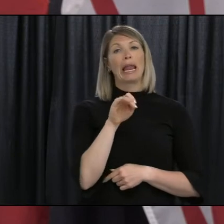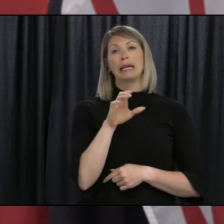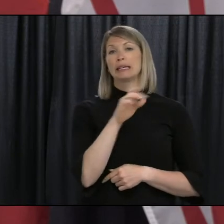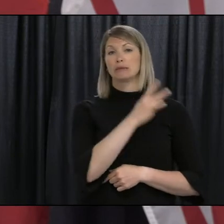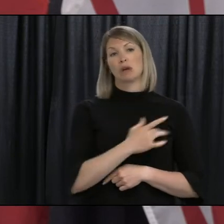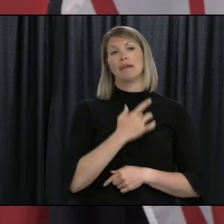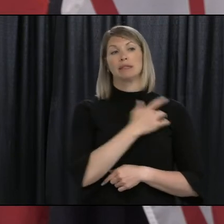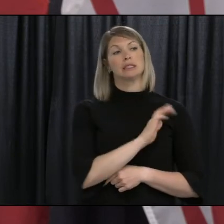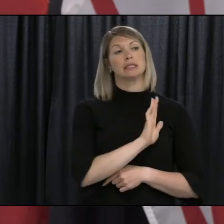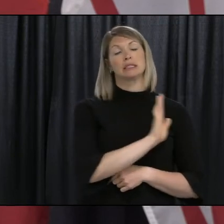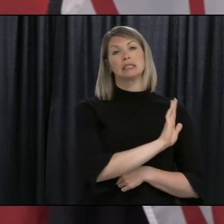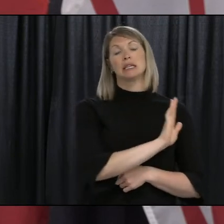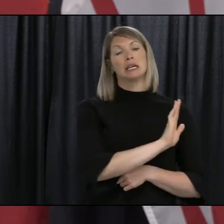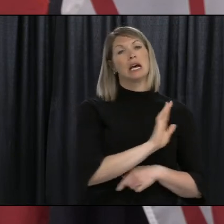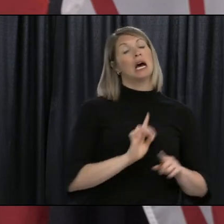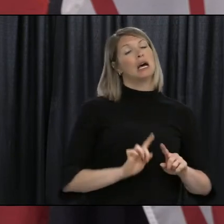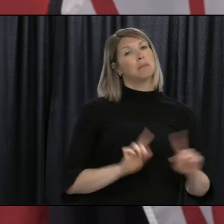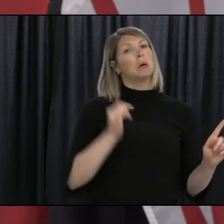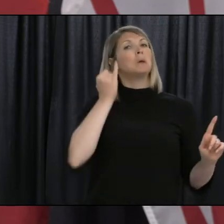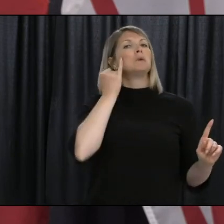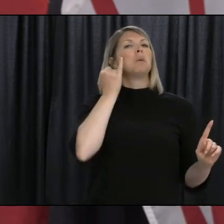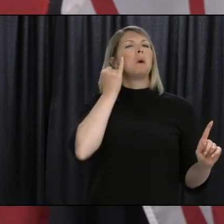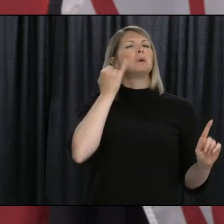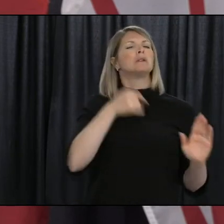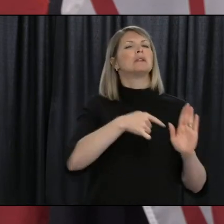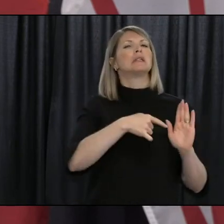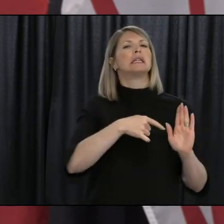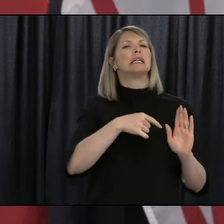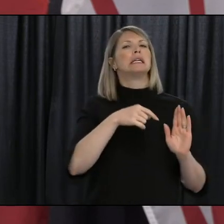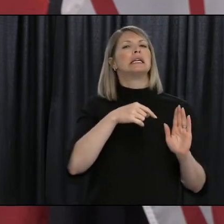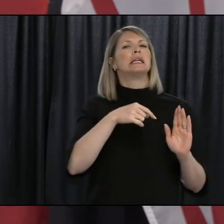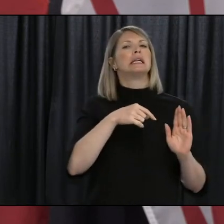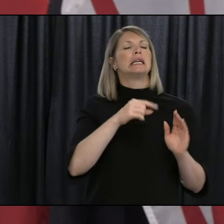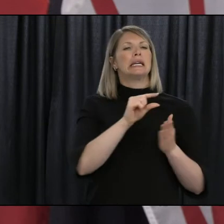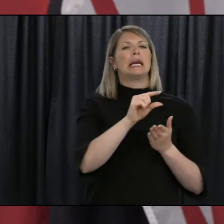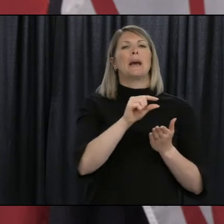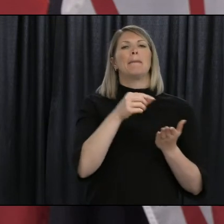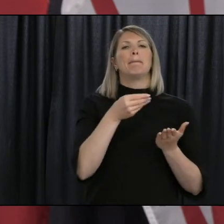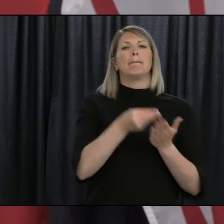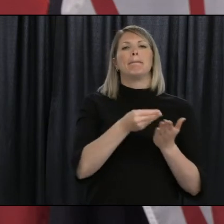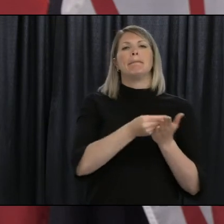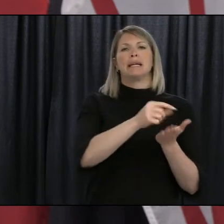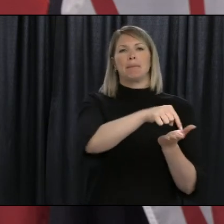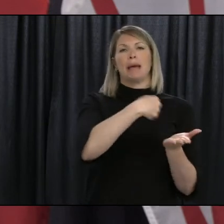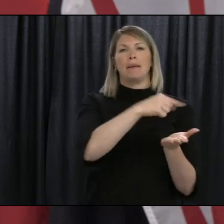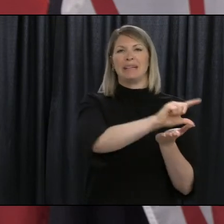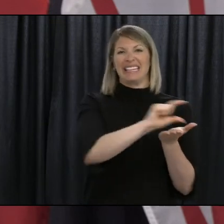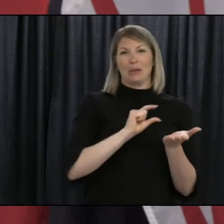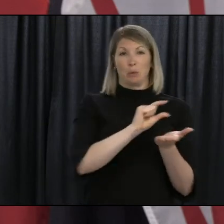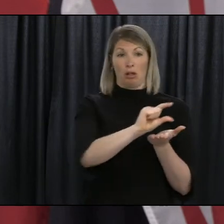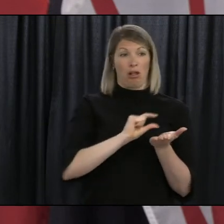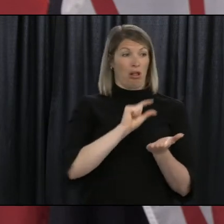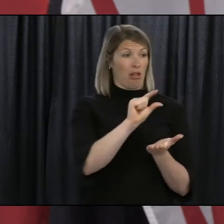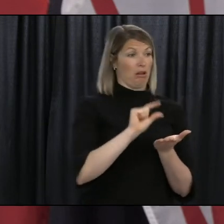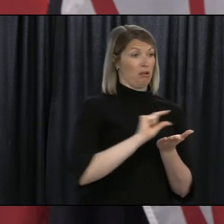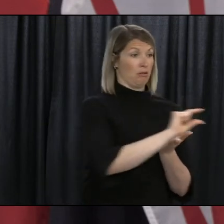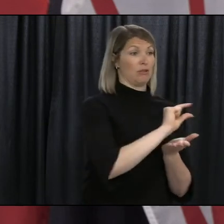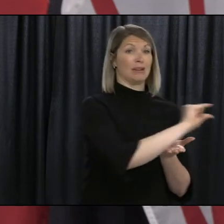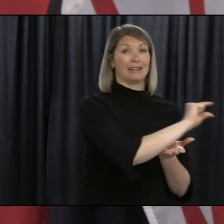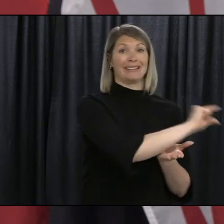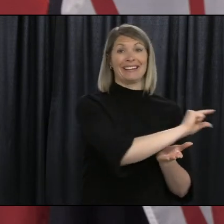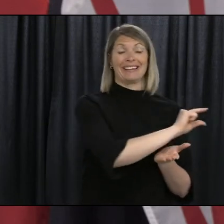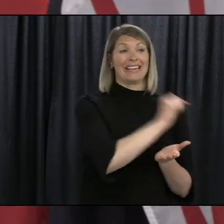provinces, but if you were to take equalization away from either of those provinces, they would have been